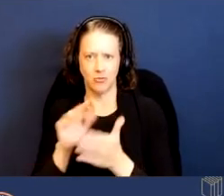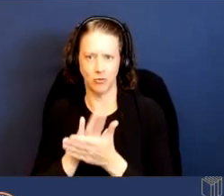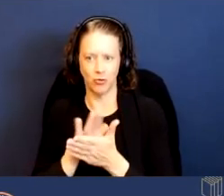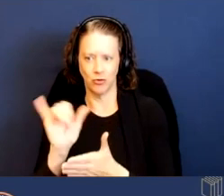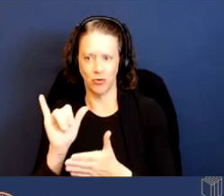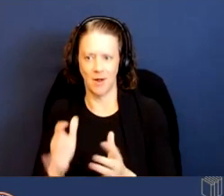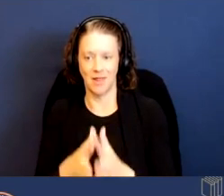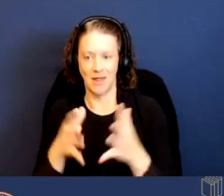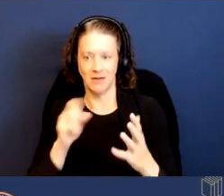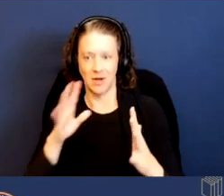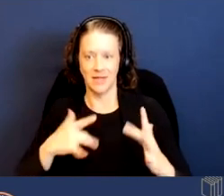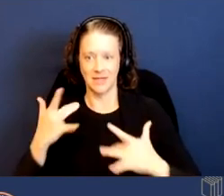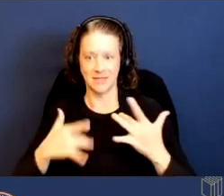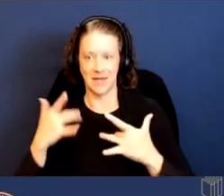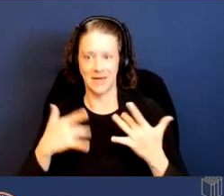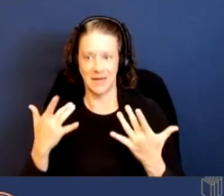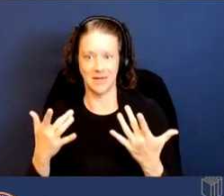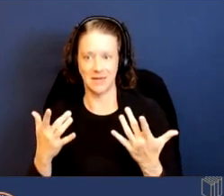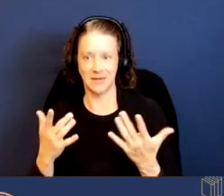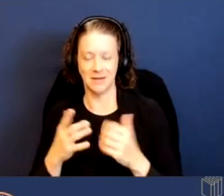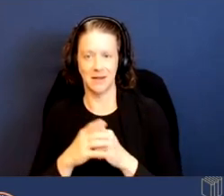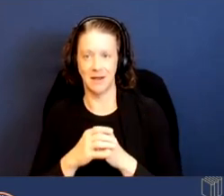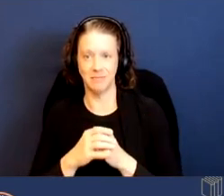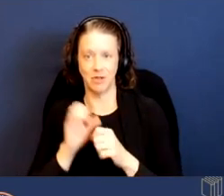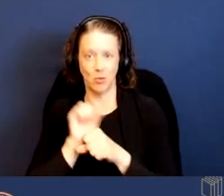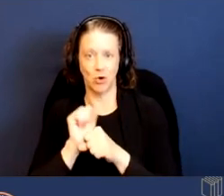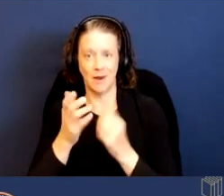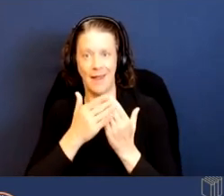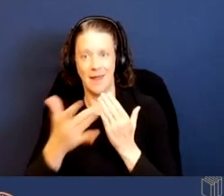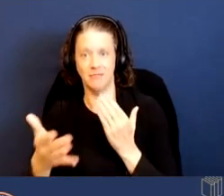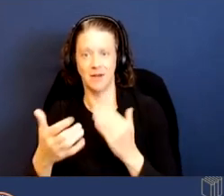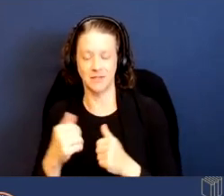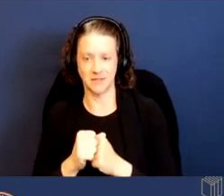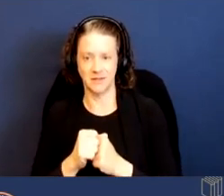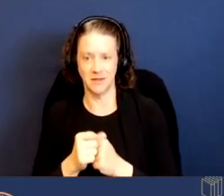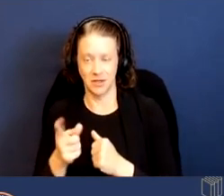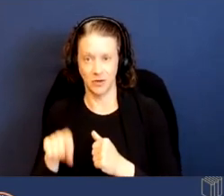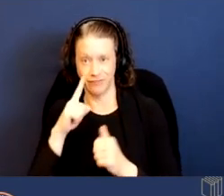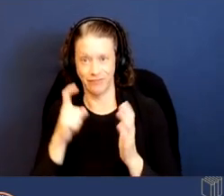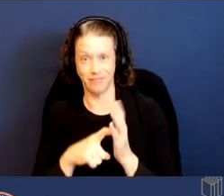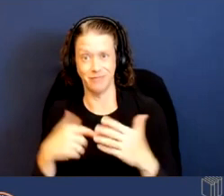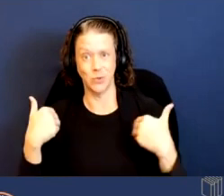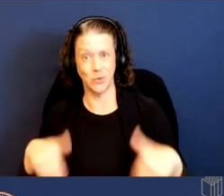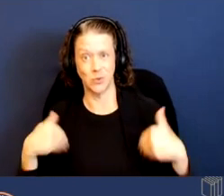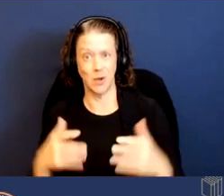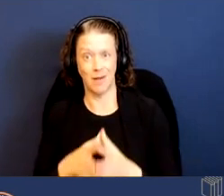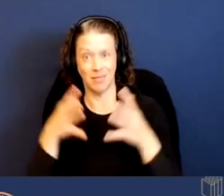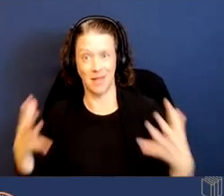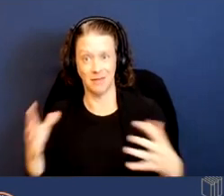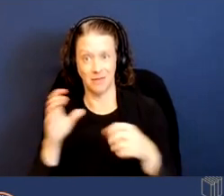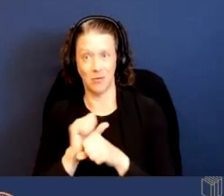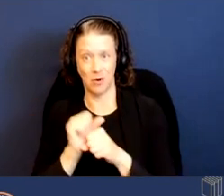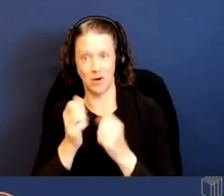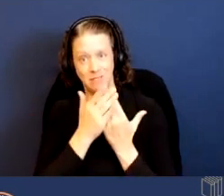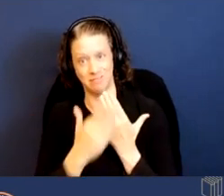really exciting work ahead of us. As you can see, it's a lot of work ahead of us, and I